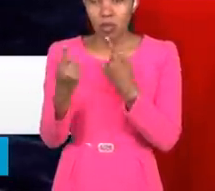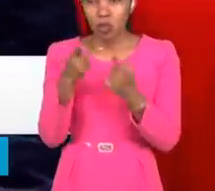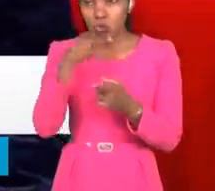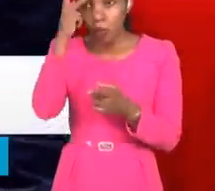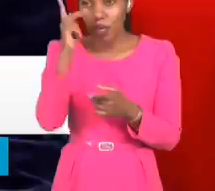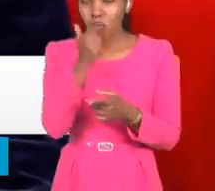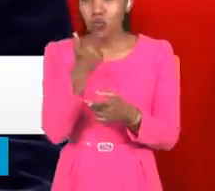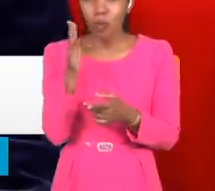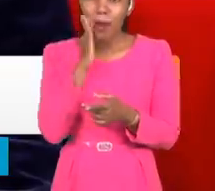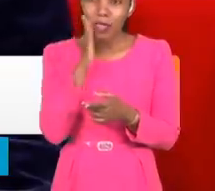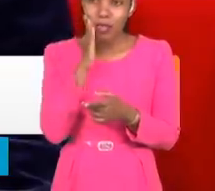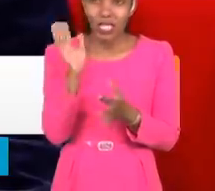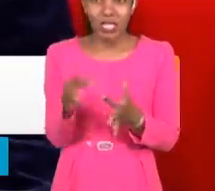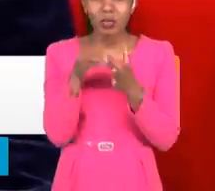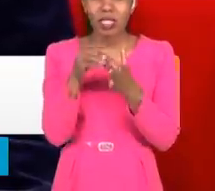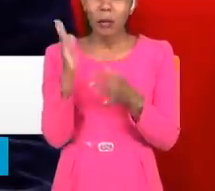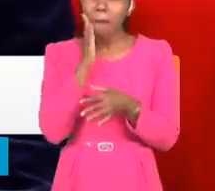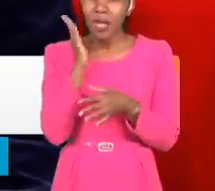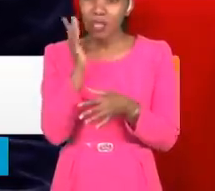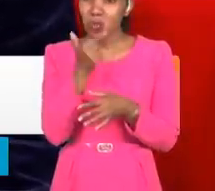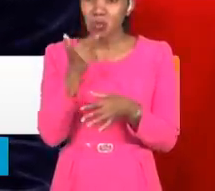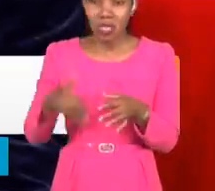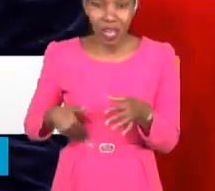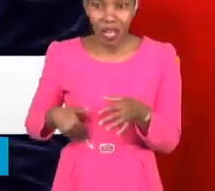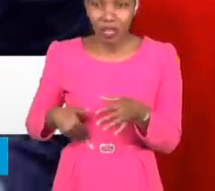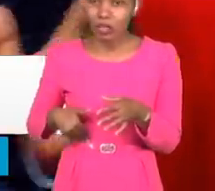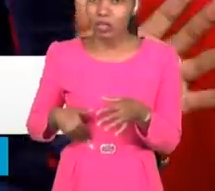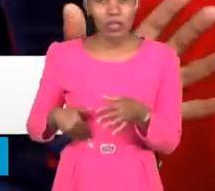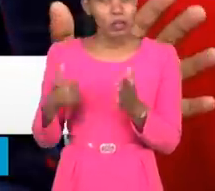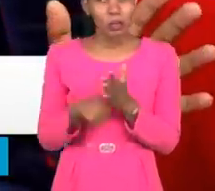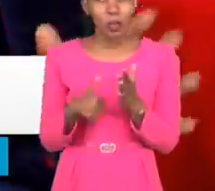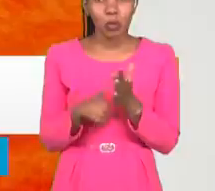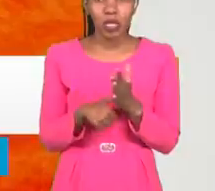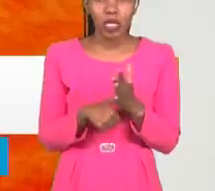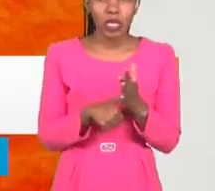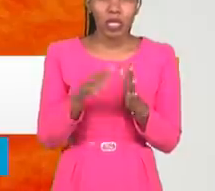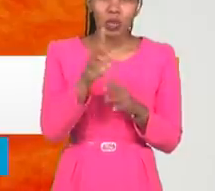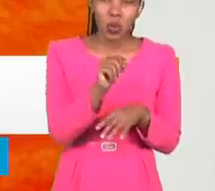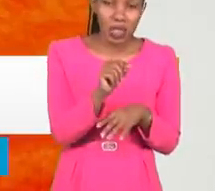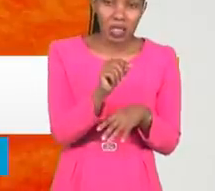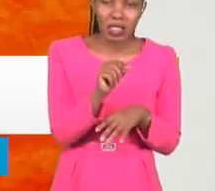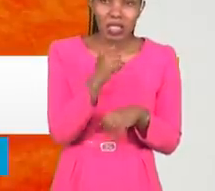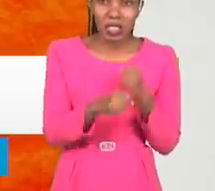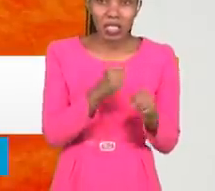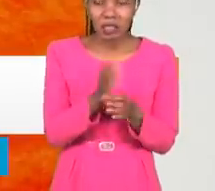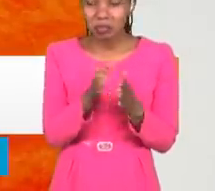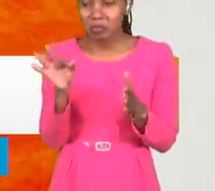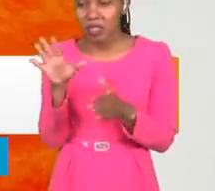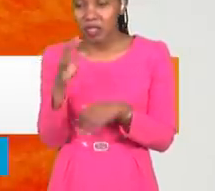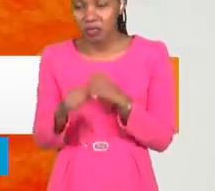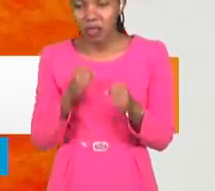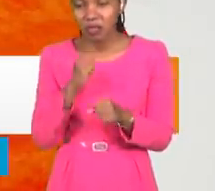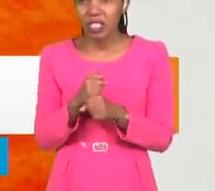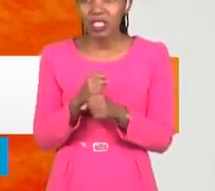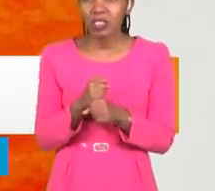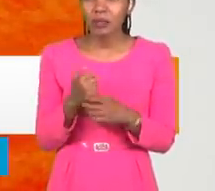especially mothers, by the way. It's mostly us. Yes, mm. especially mothers. Age for the fathers, 20 the dads, to yes, 35. 35. They really